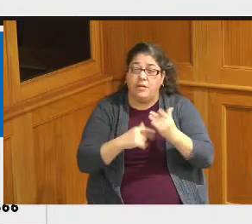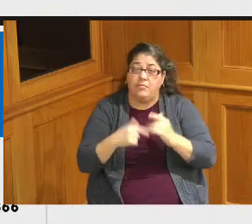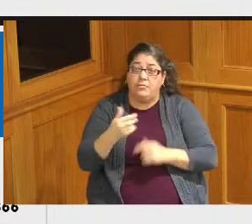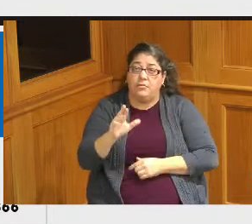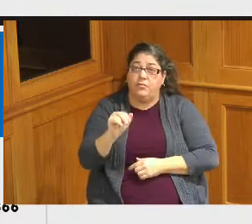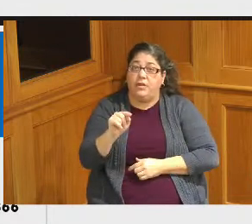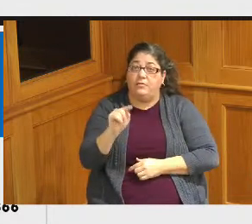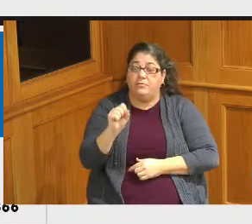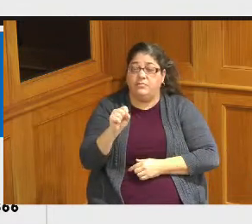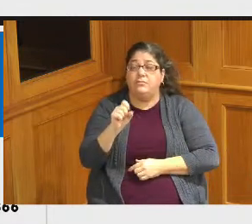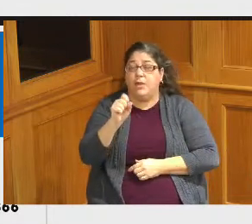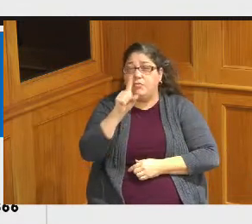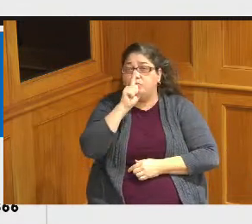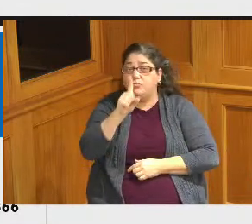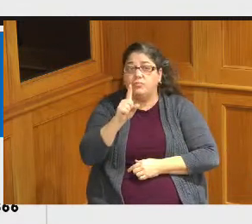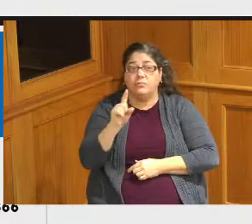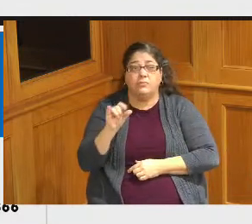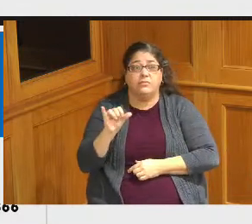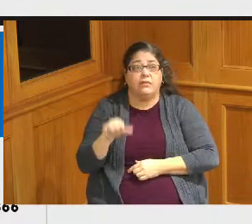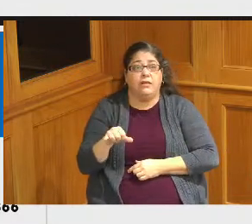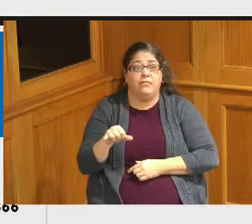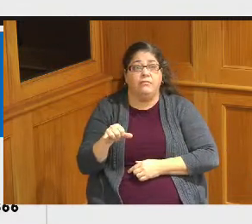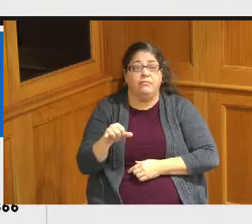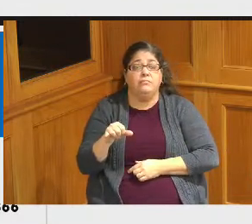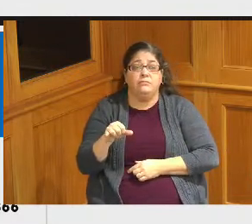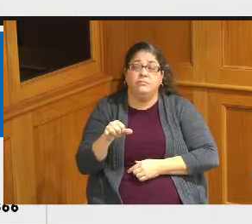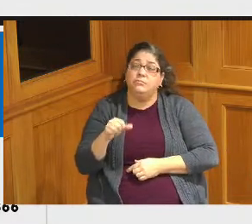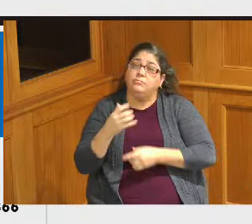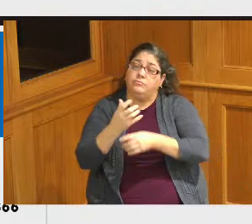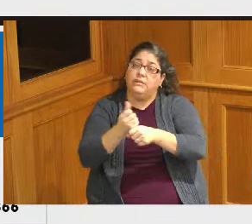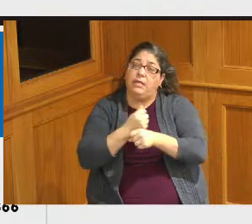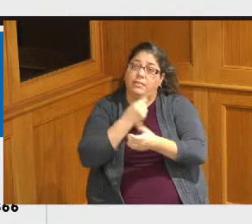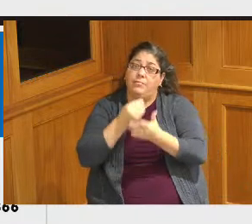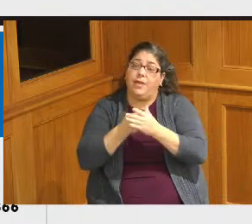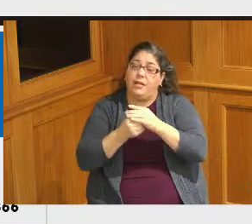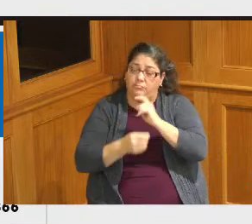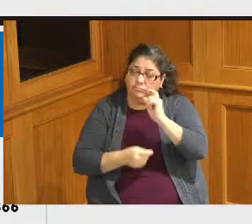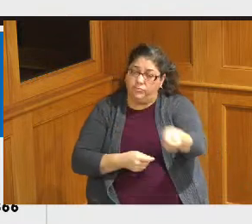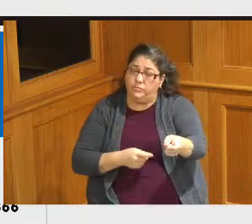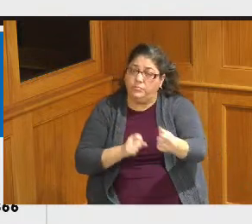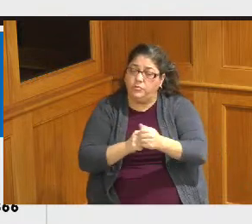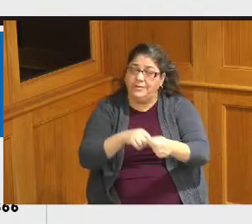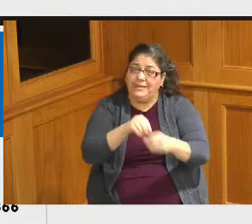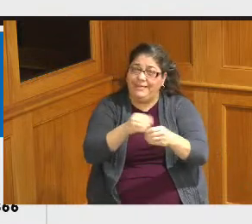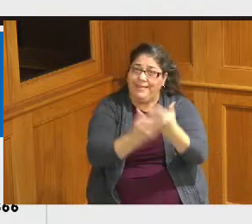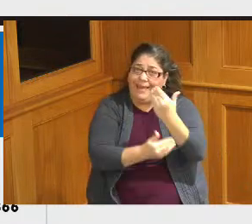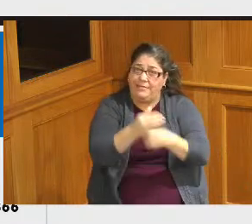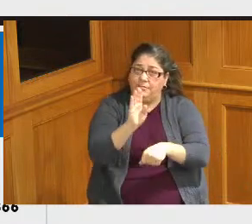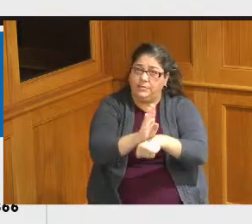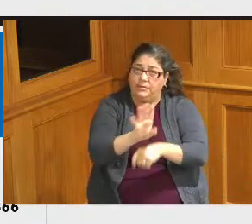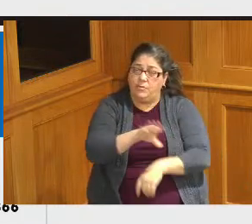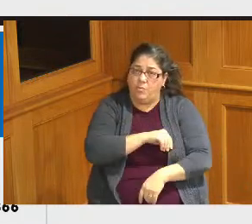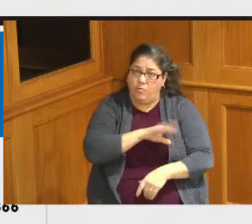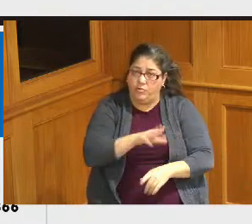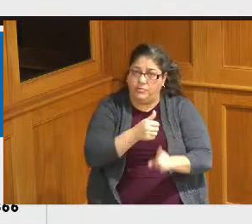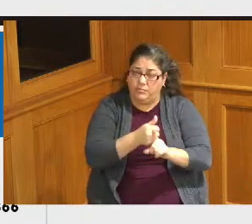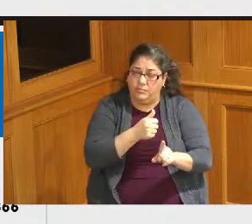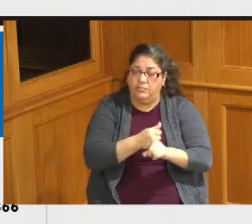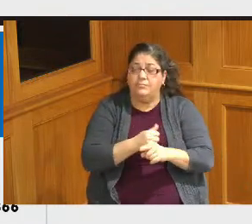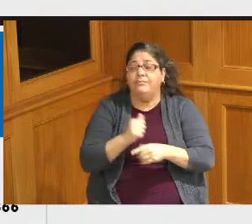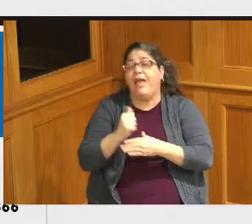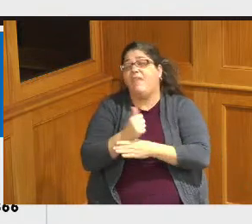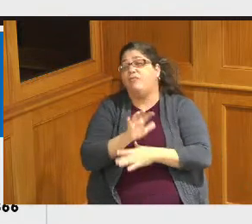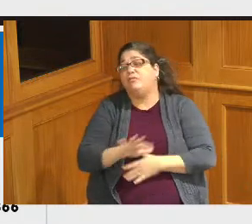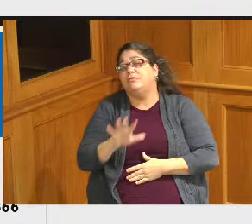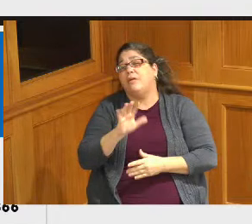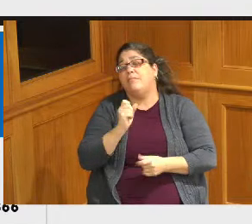and still making sure that we get that money in the hands of those business owners who need it. Average grant